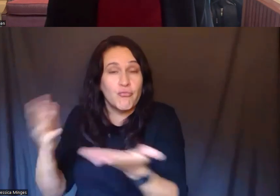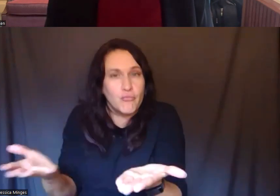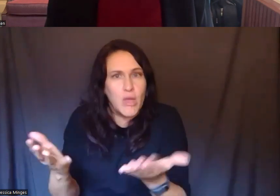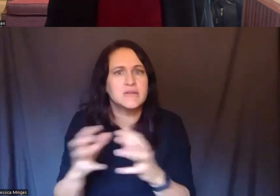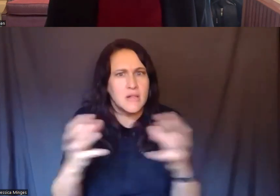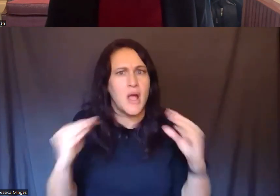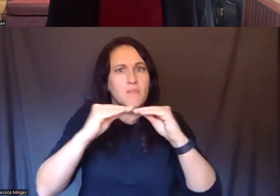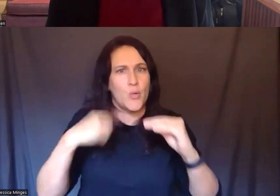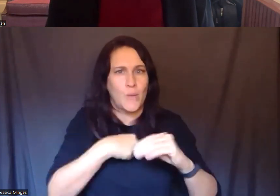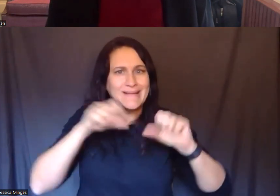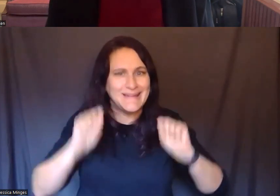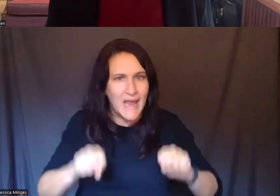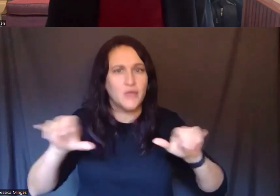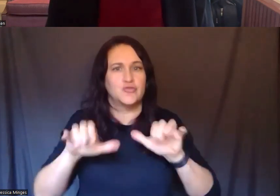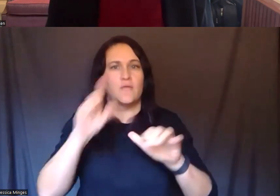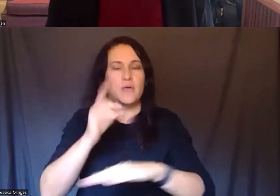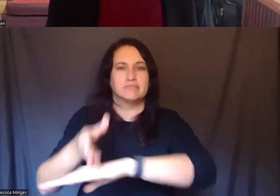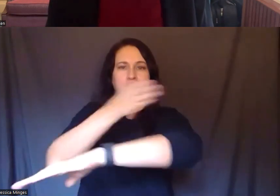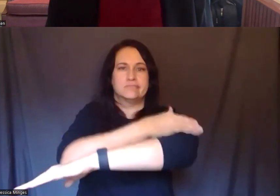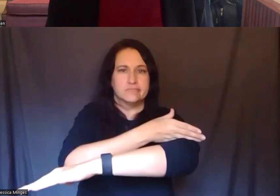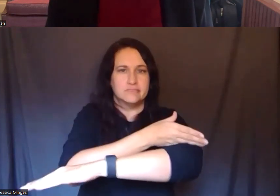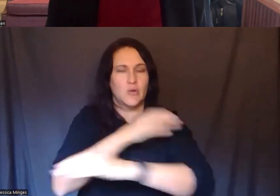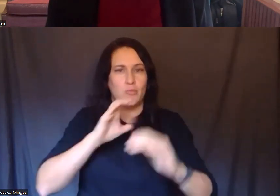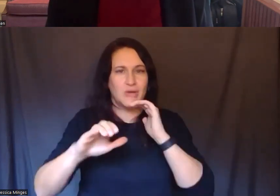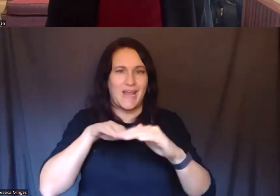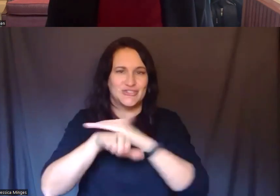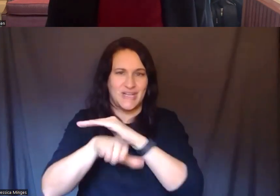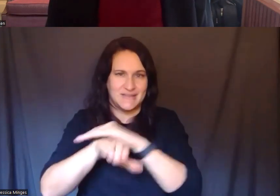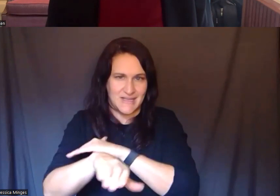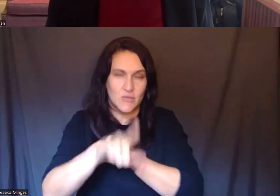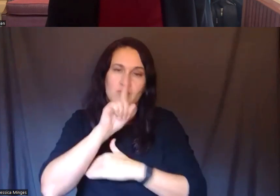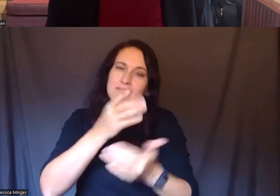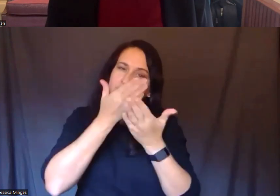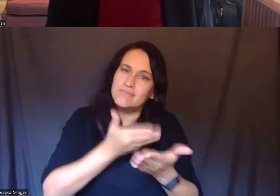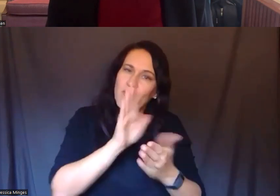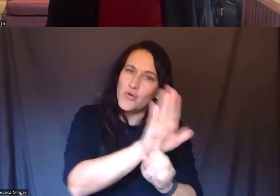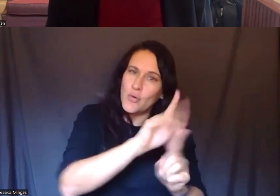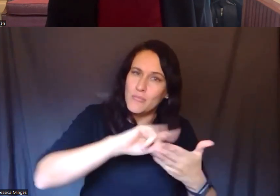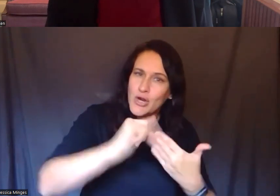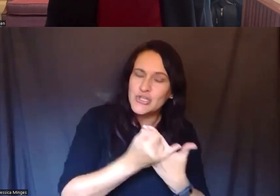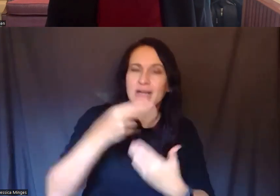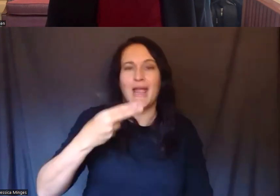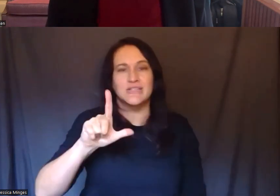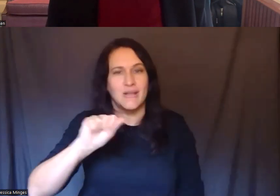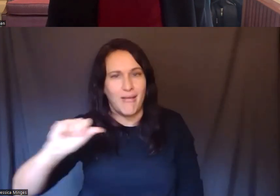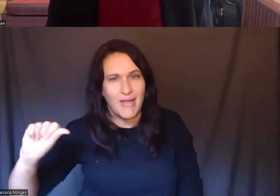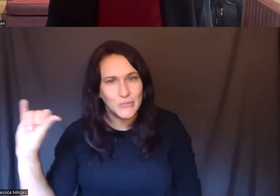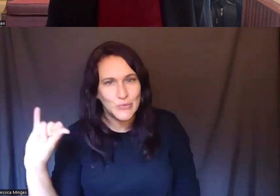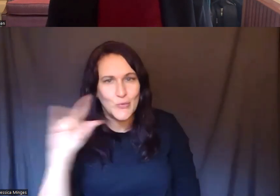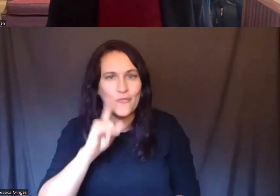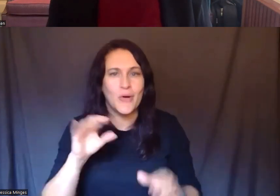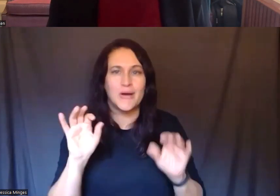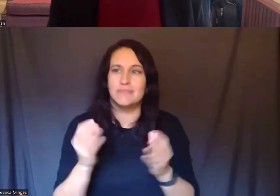do to improve communication access. And I am grateful for the project and for Hearing Loss Association of America for bringing this to